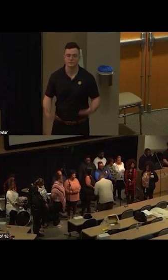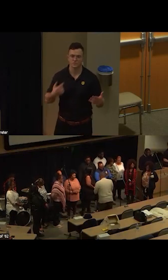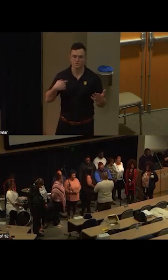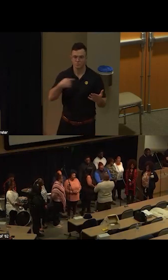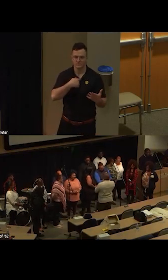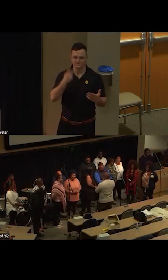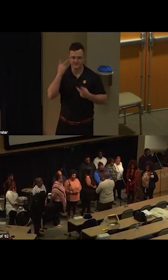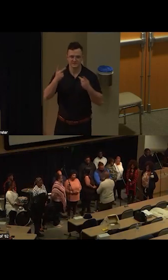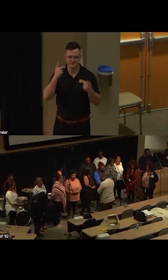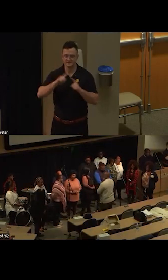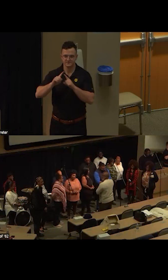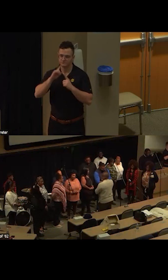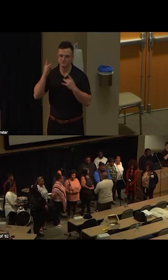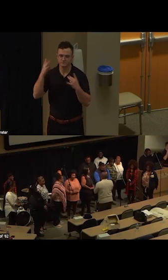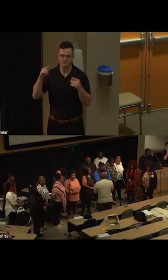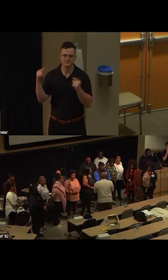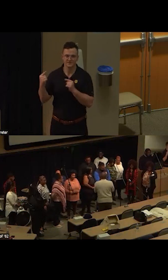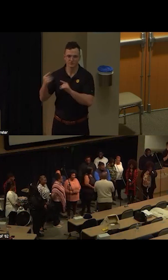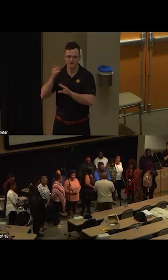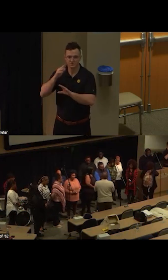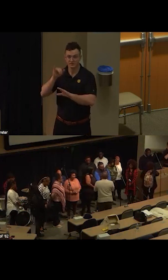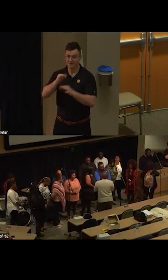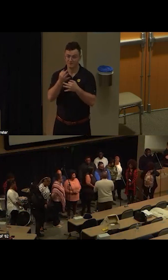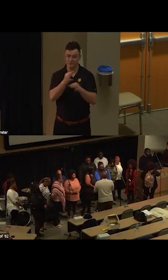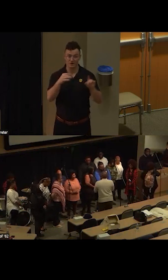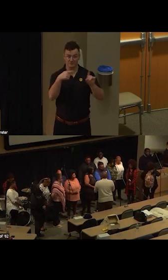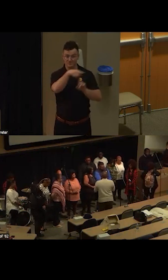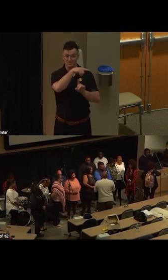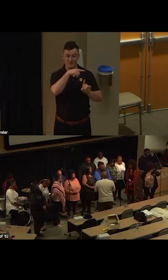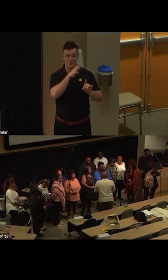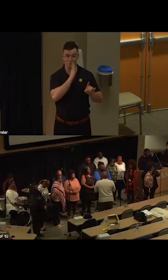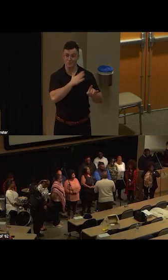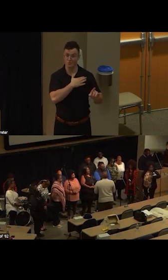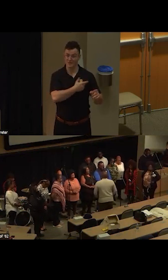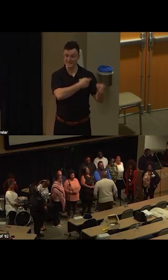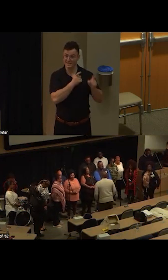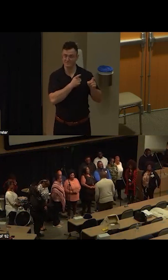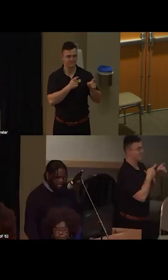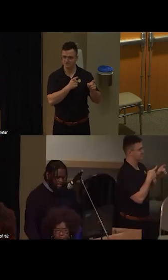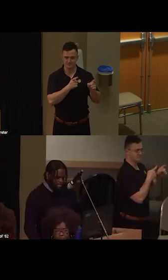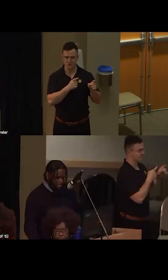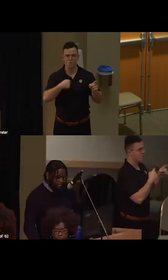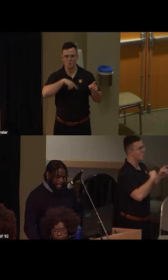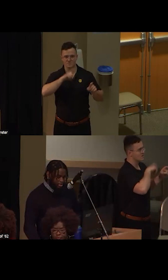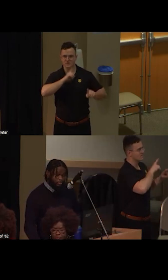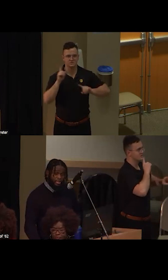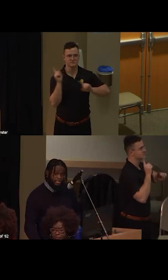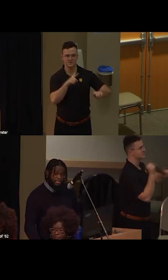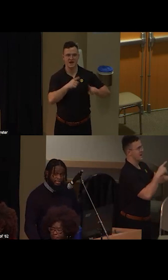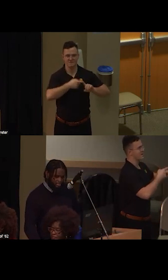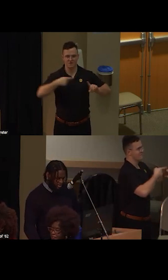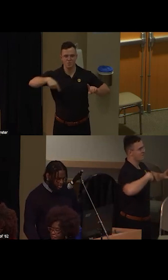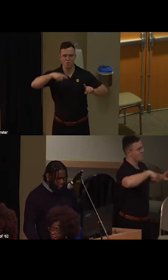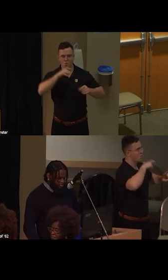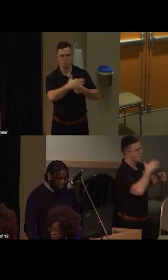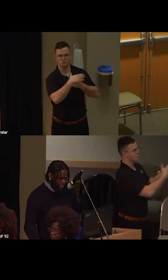We know through painful experience that the freedom is never voluntarily given by the oppressor. It must be demanded by the